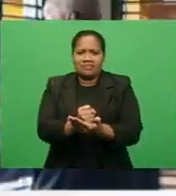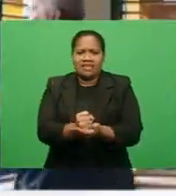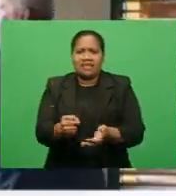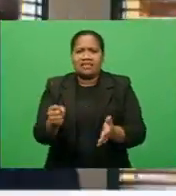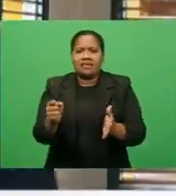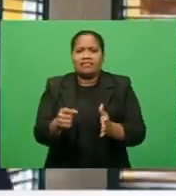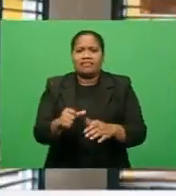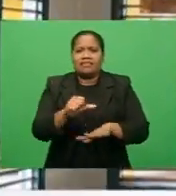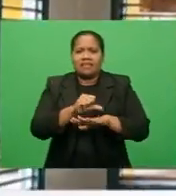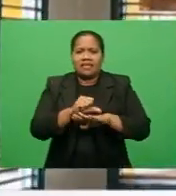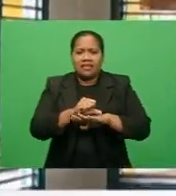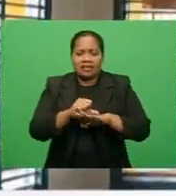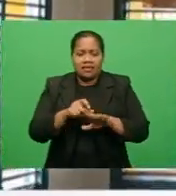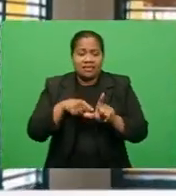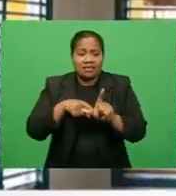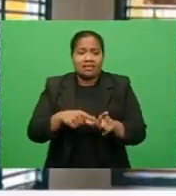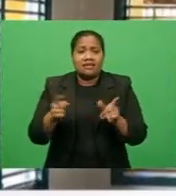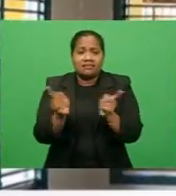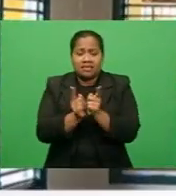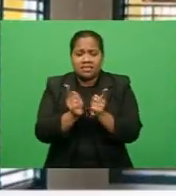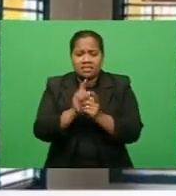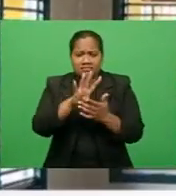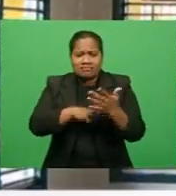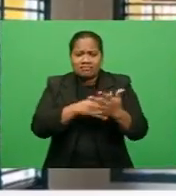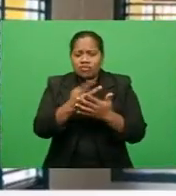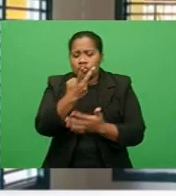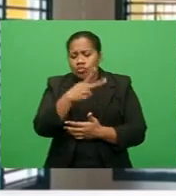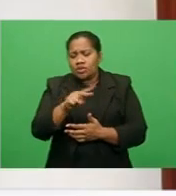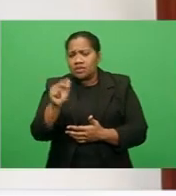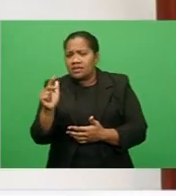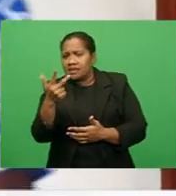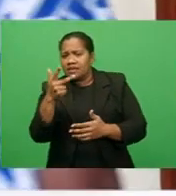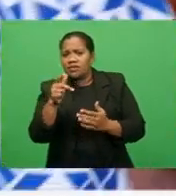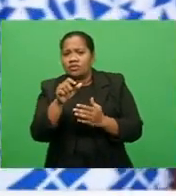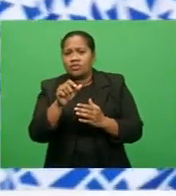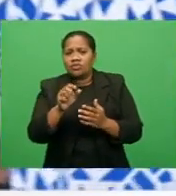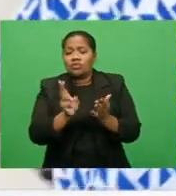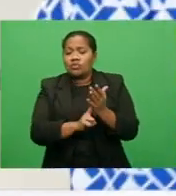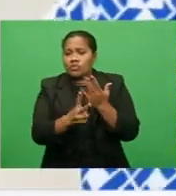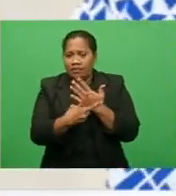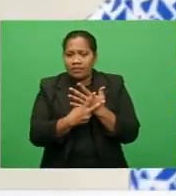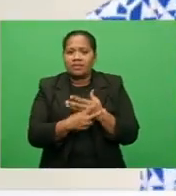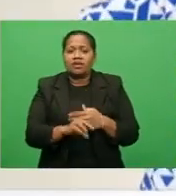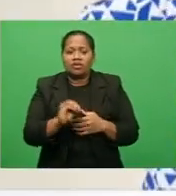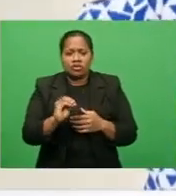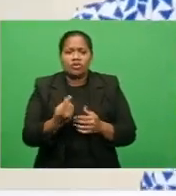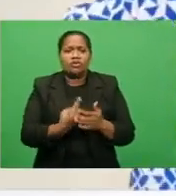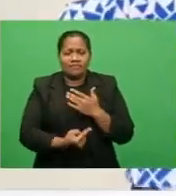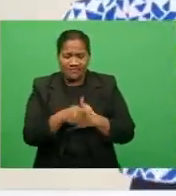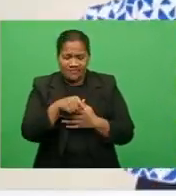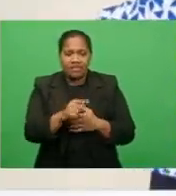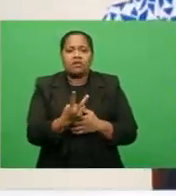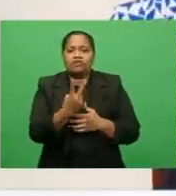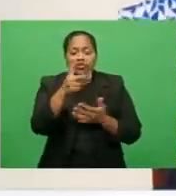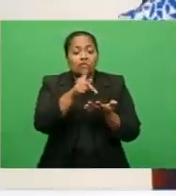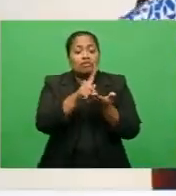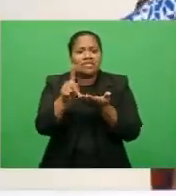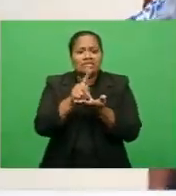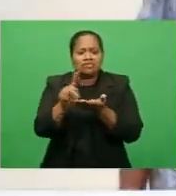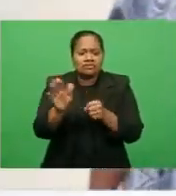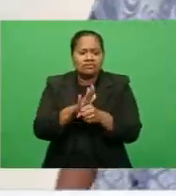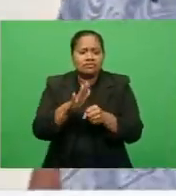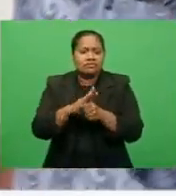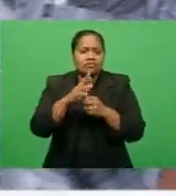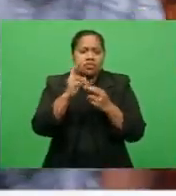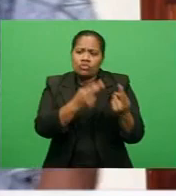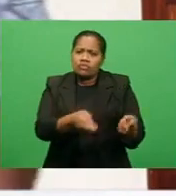meeting scheduled for November 28th. The panel was to shortlist candidates for the 2 positions and make recommendations to the